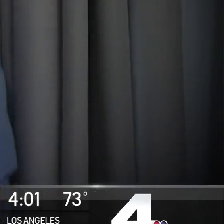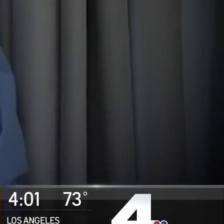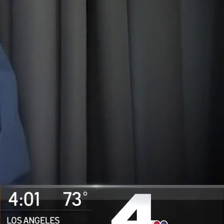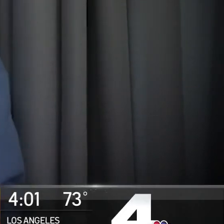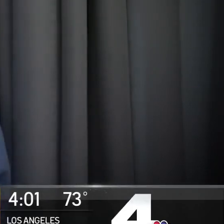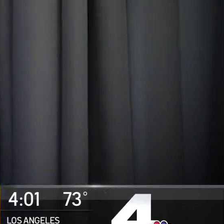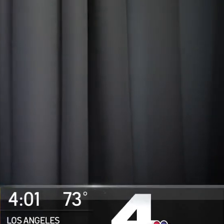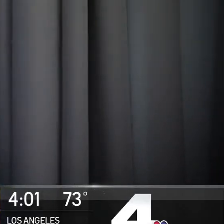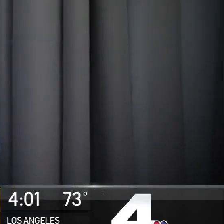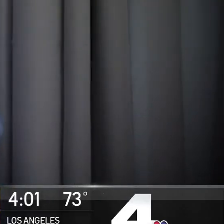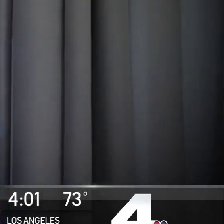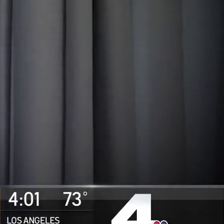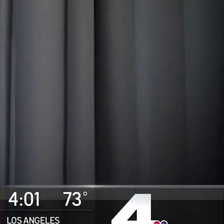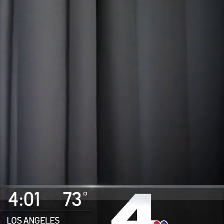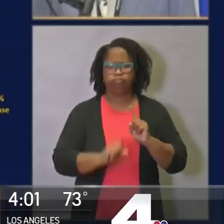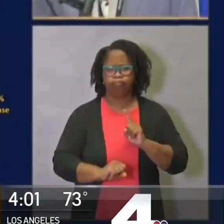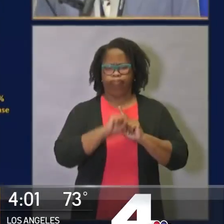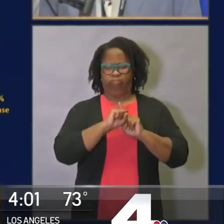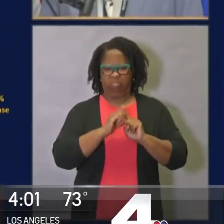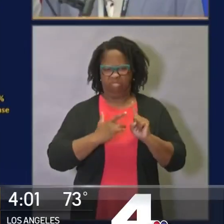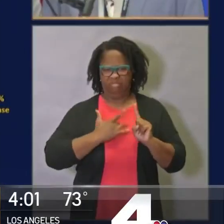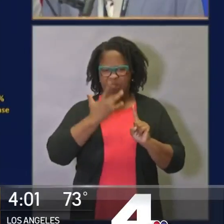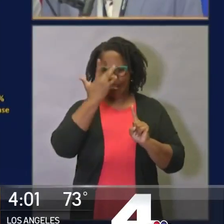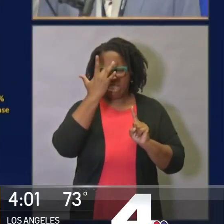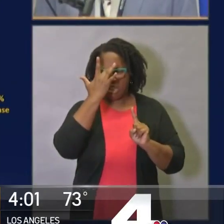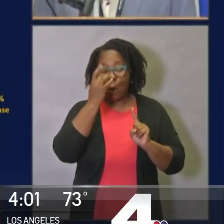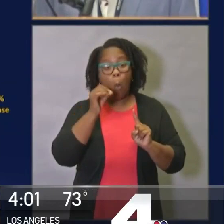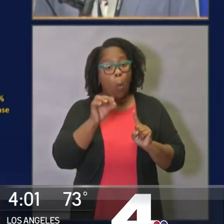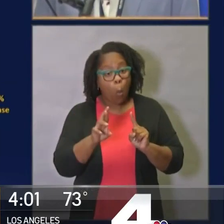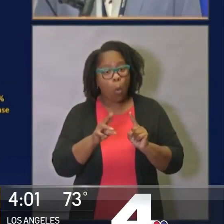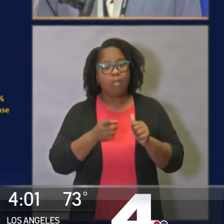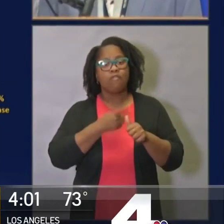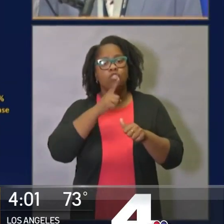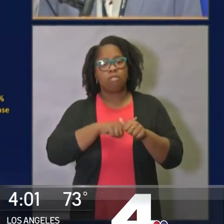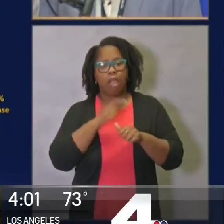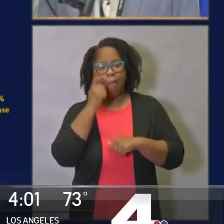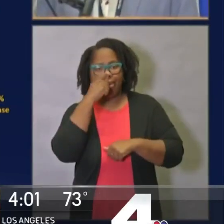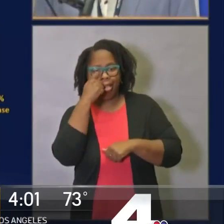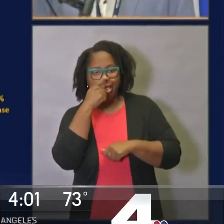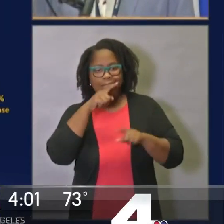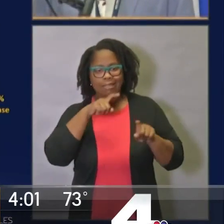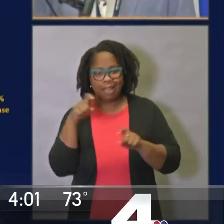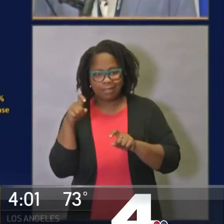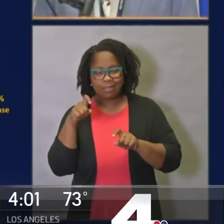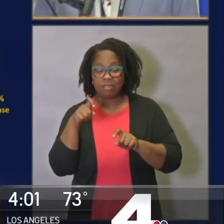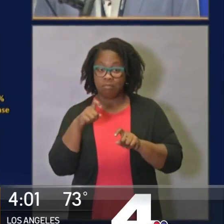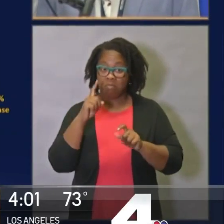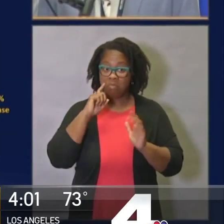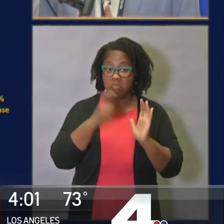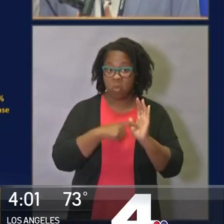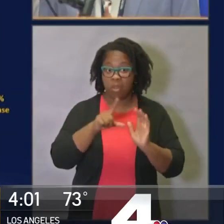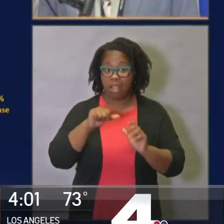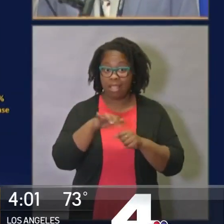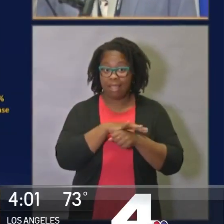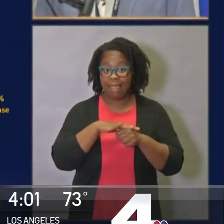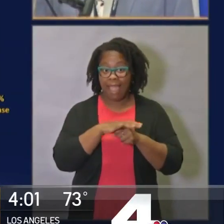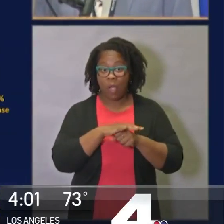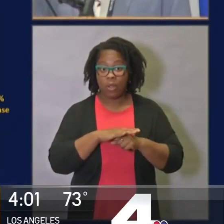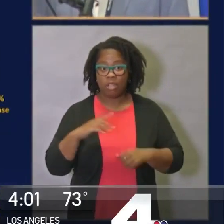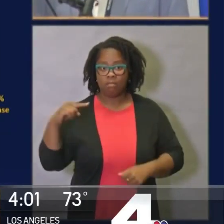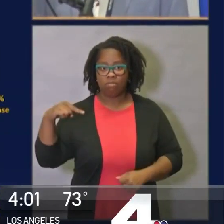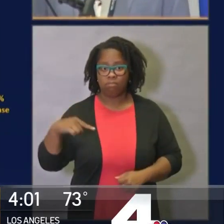an unprecedented number of cases. As you can see on this graph, the surge in COVID-19 cases in LA County